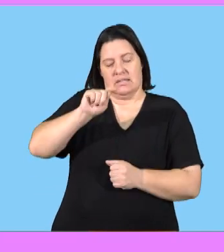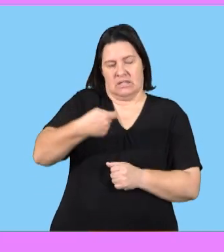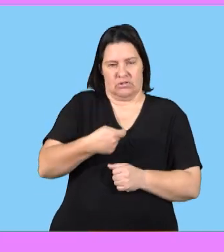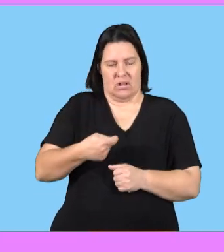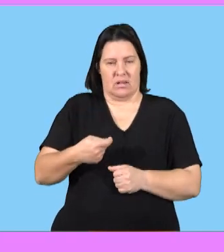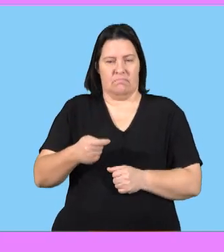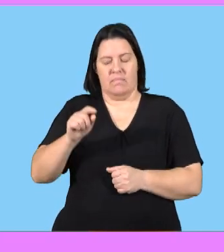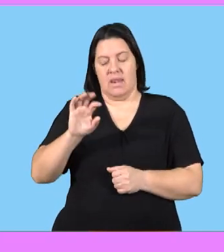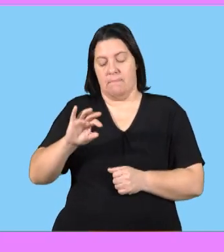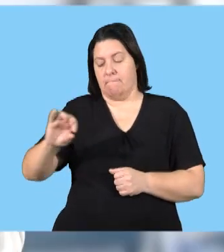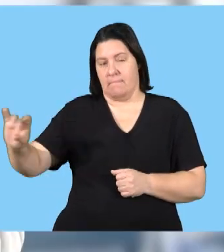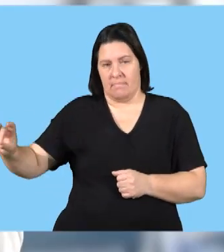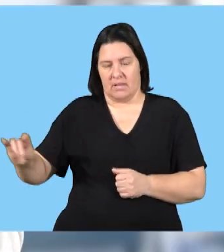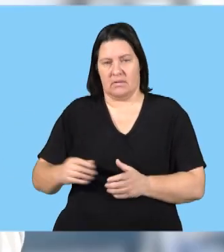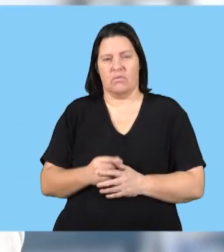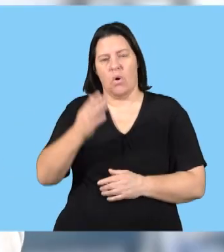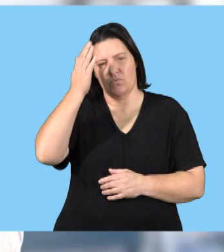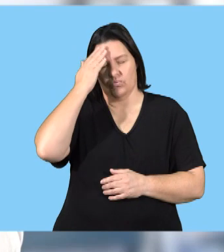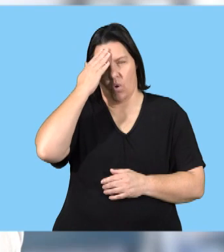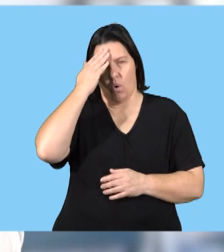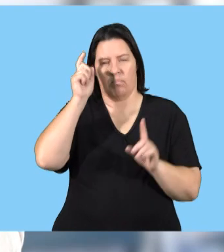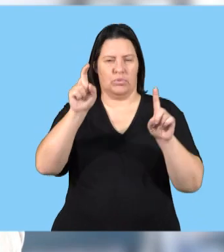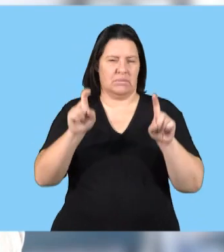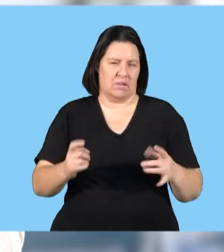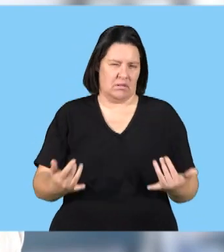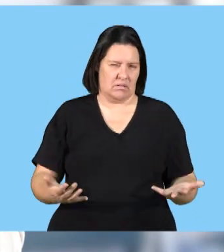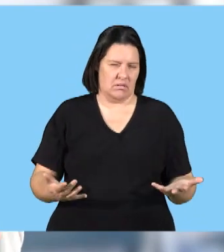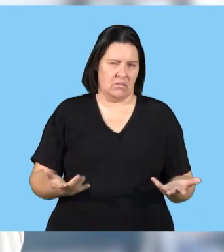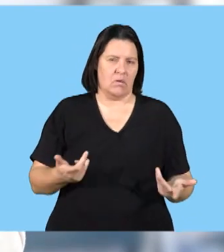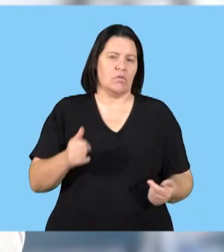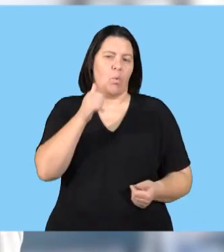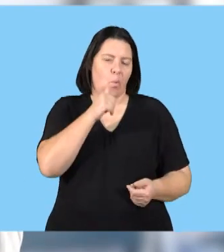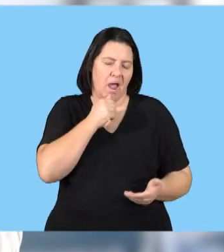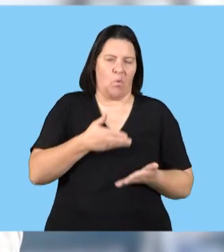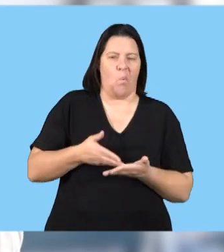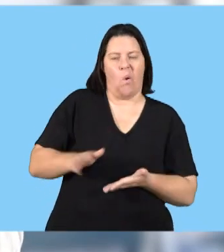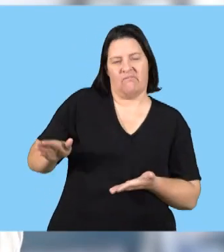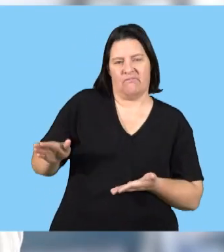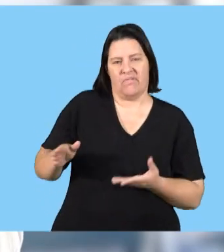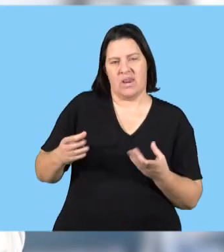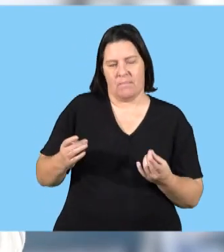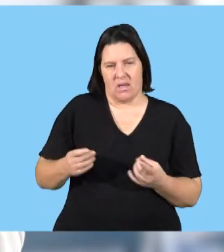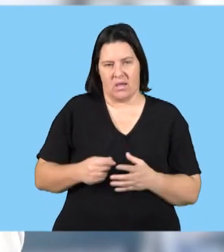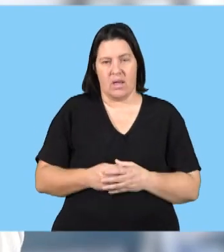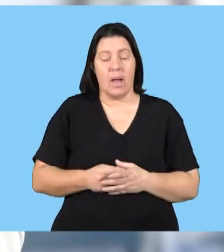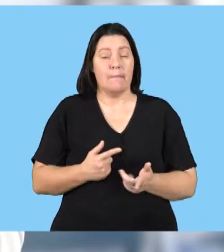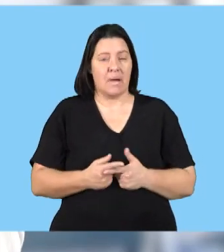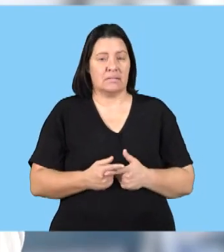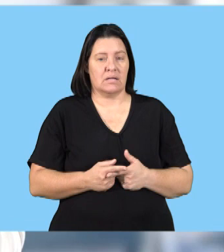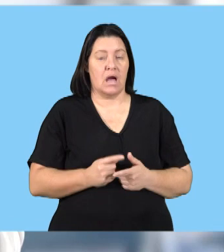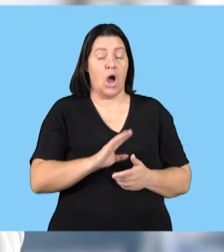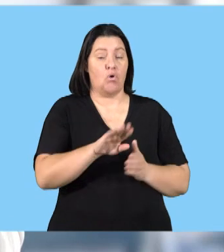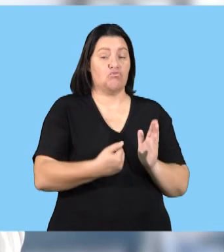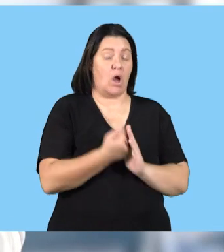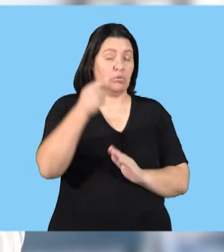the decimals. You know the principle now that when do we eliminate? But when it comes to